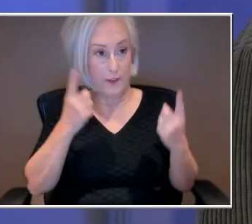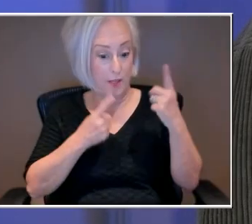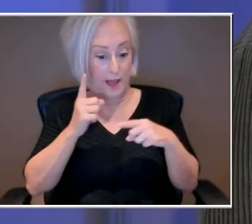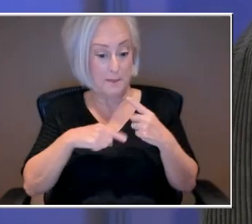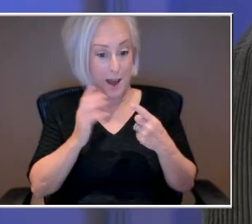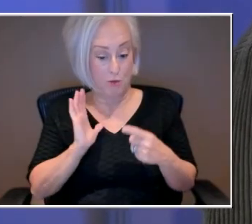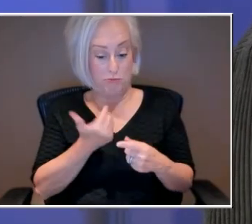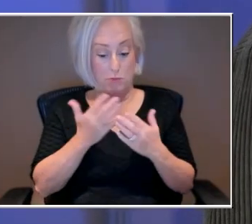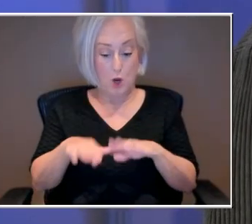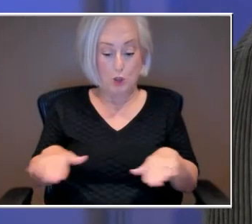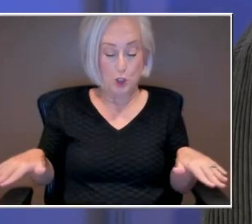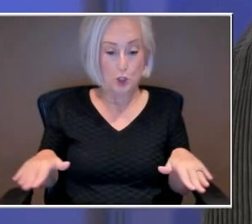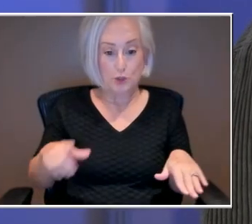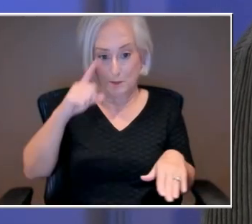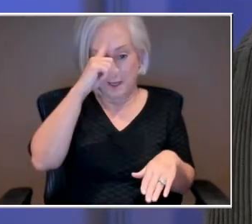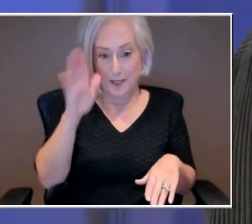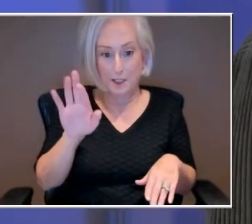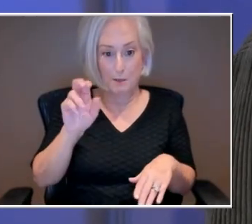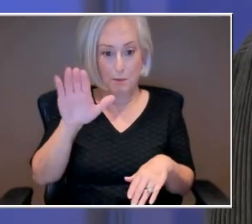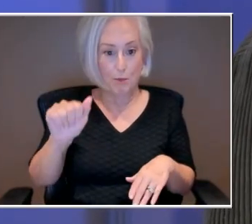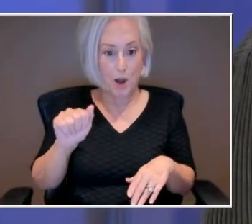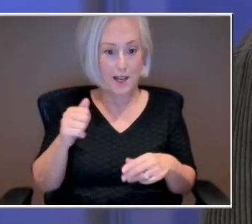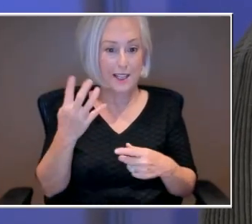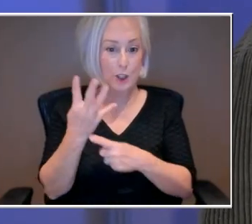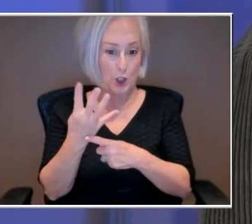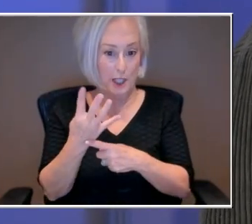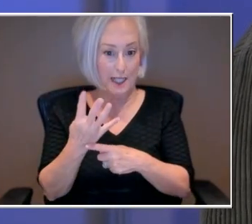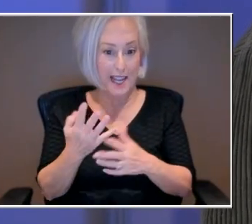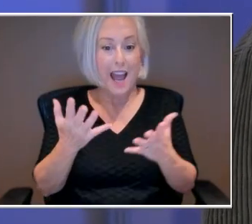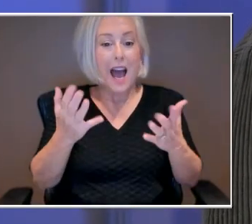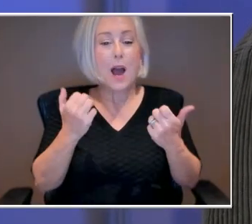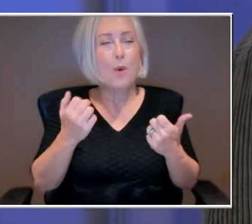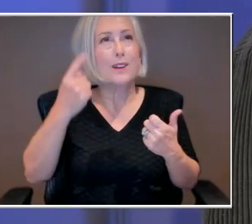So I want to be positive about this.